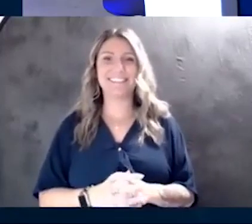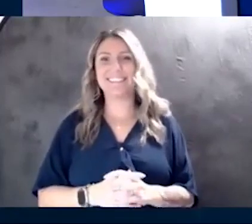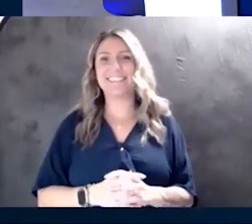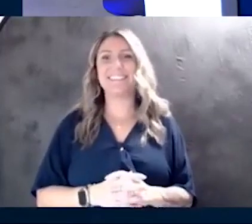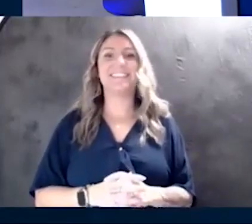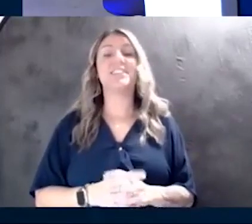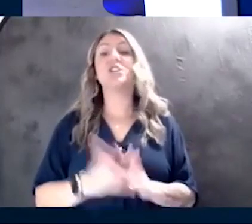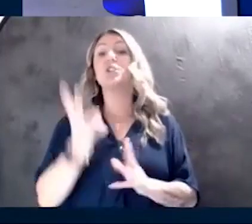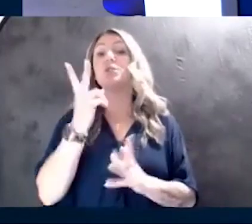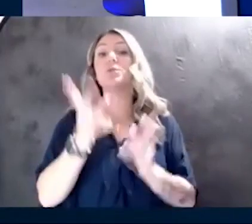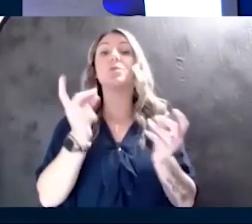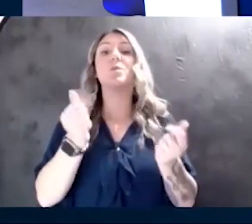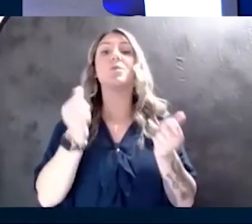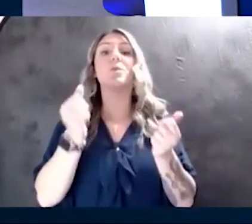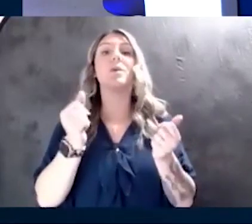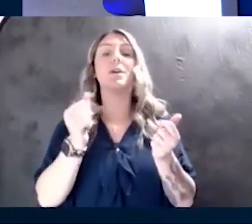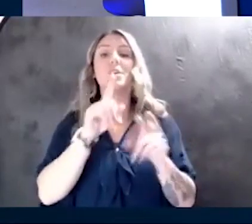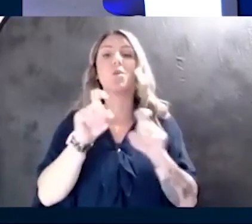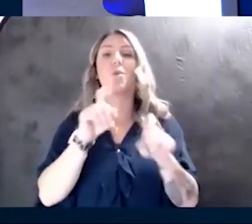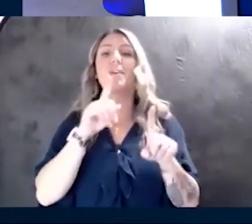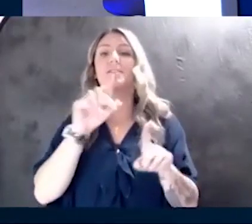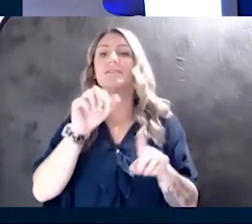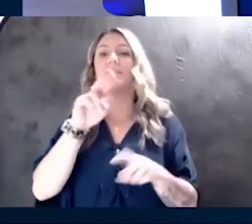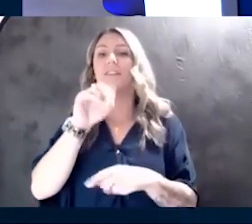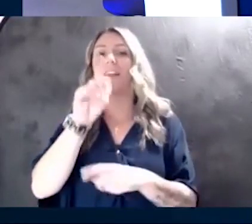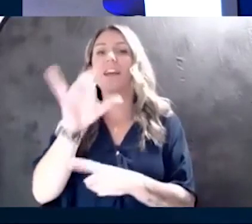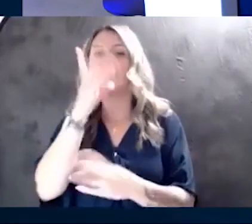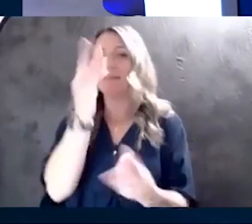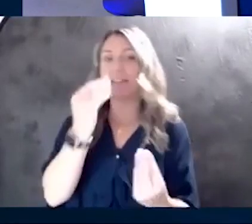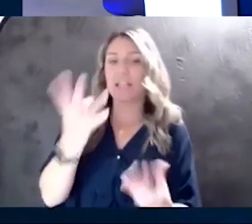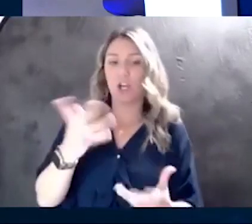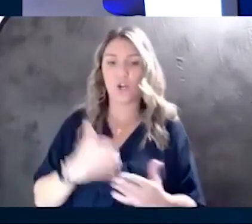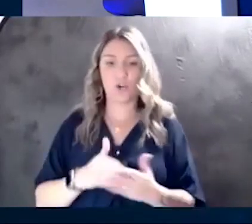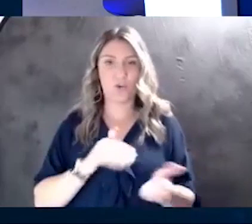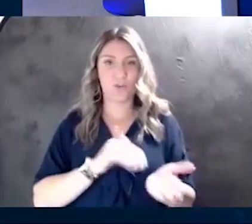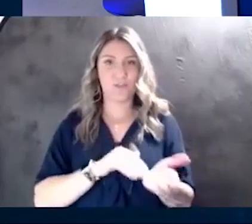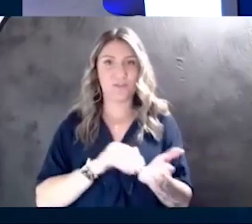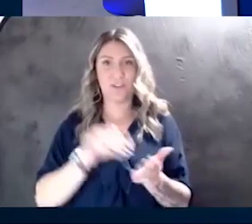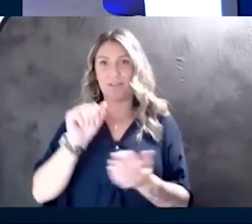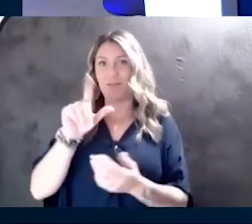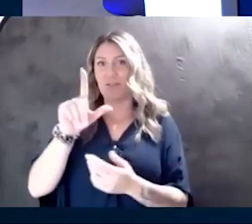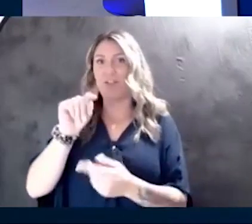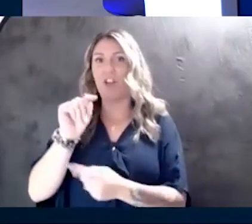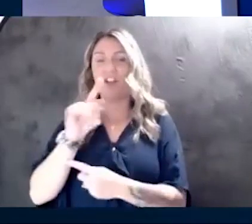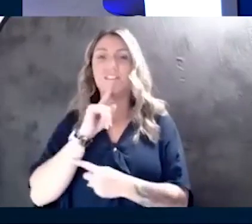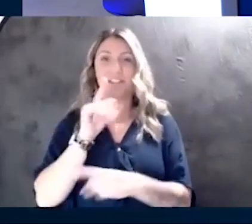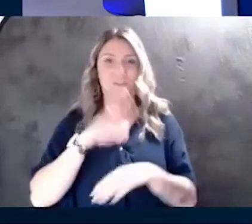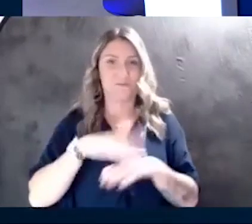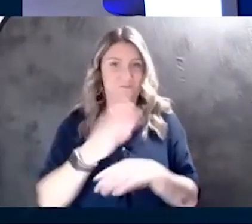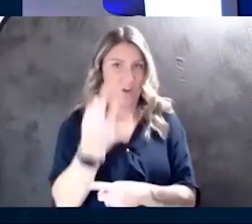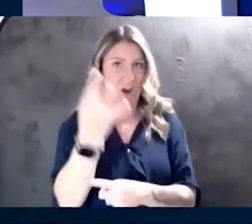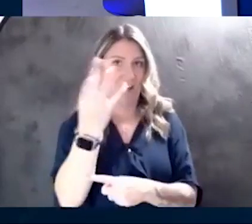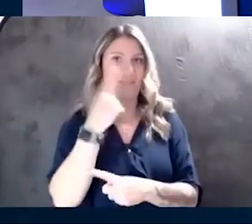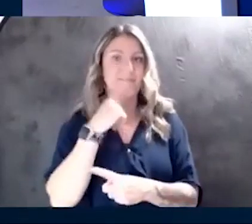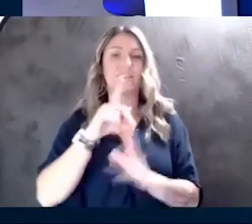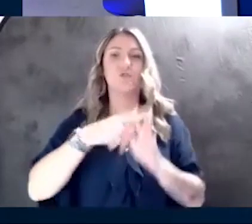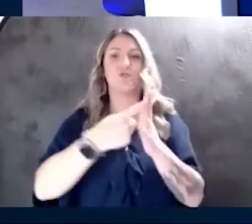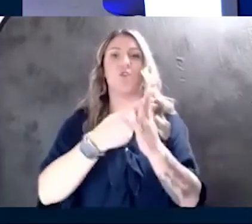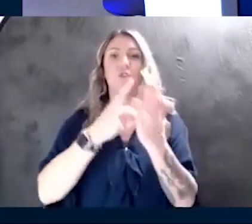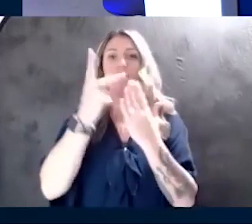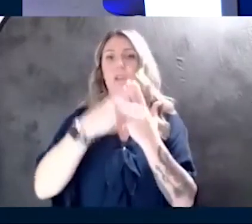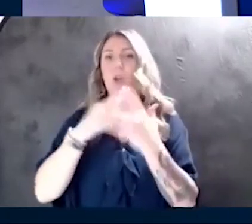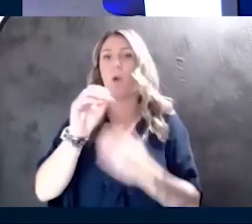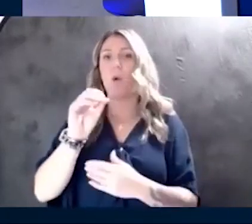I want to give her peace of mind and also let her know that Dr. Alt is going to be on Friday at the top of the program. He's our OBGYN who's